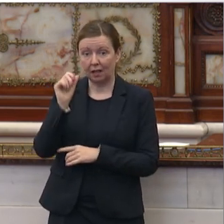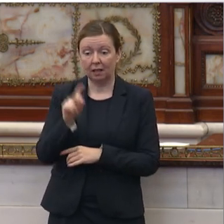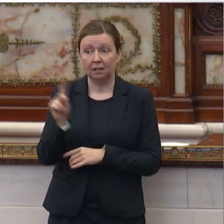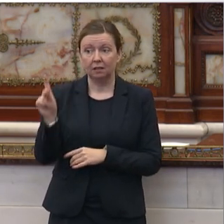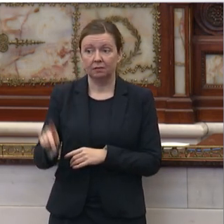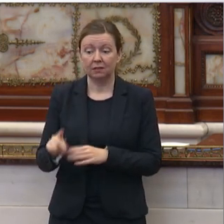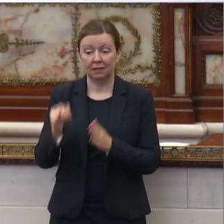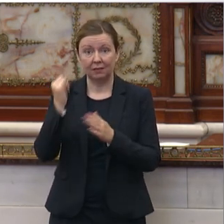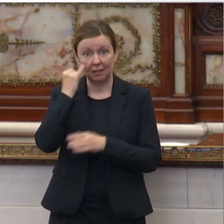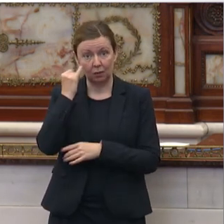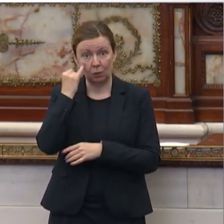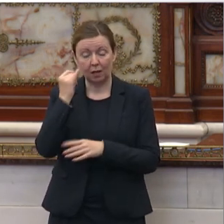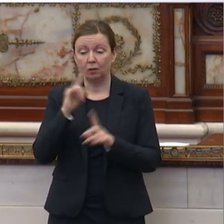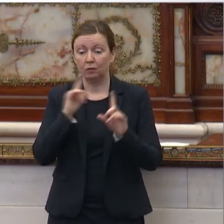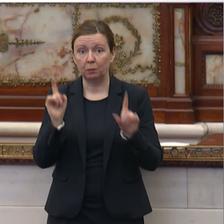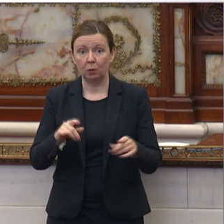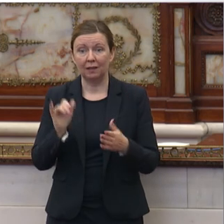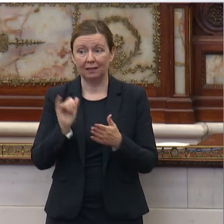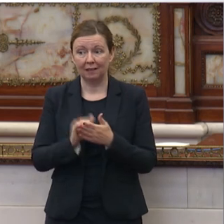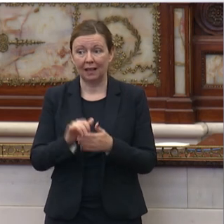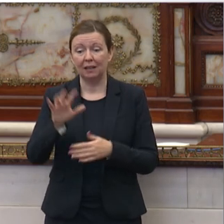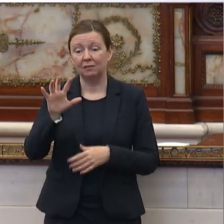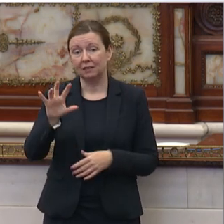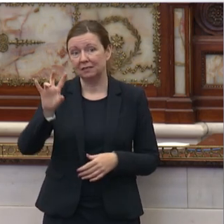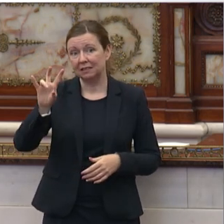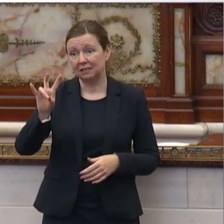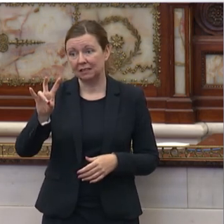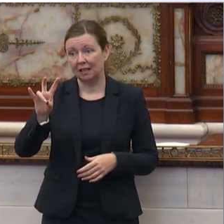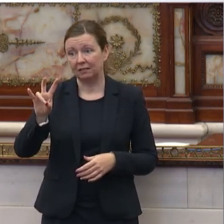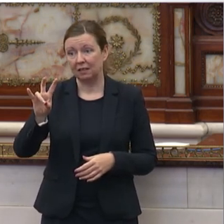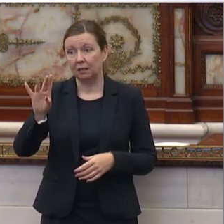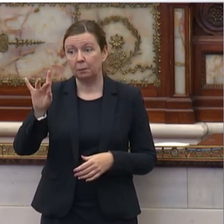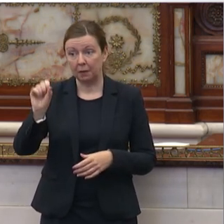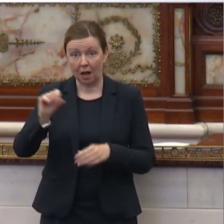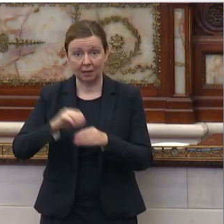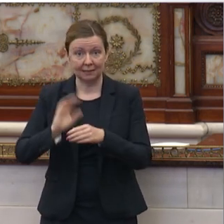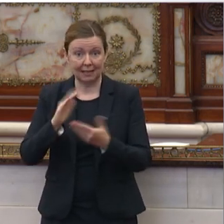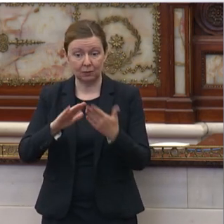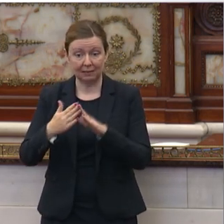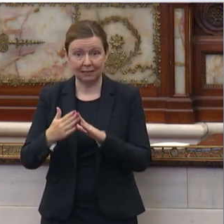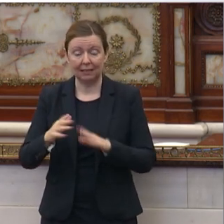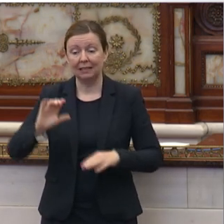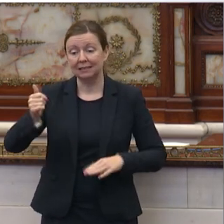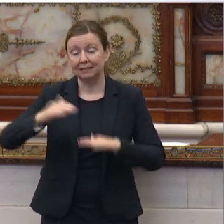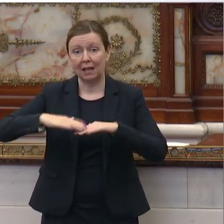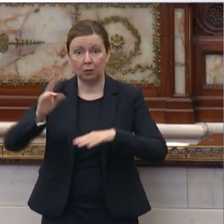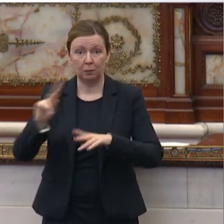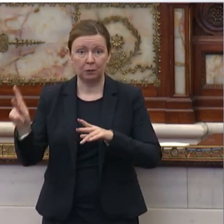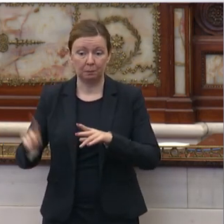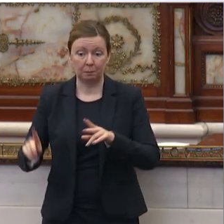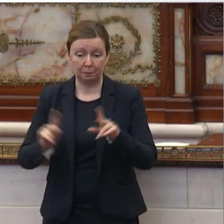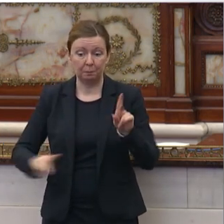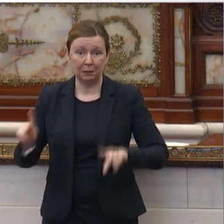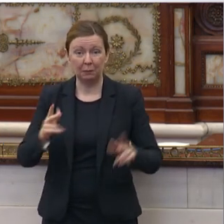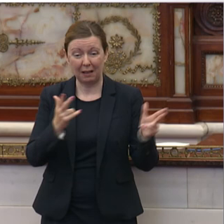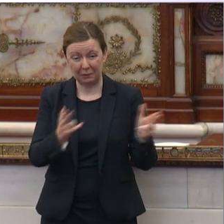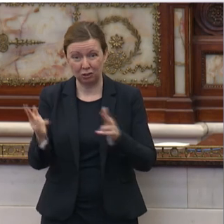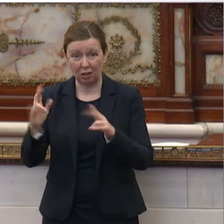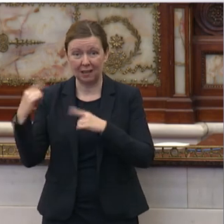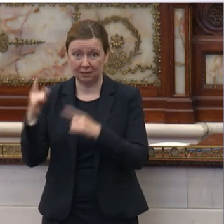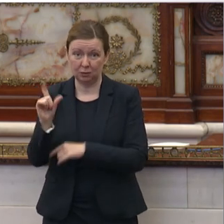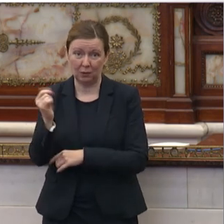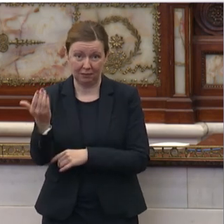Philadelphia Inquirer reported that there are 57 blocks in our city where 10 or more people have been shot since